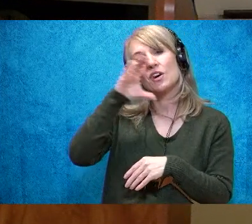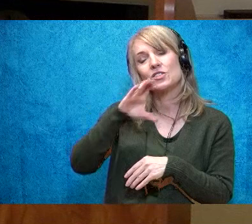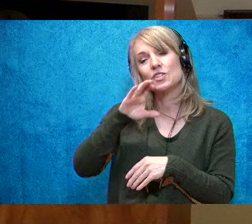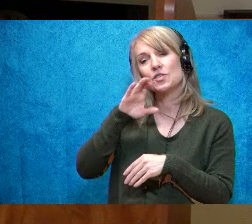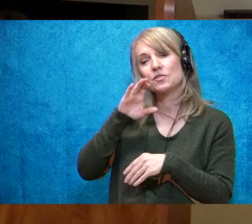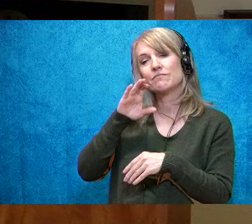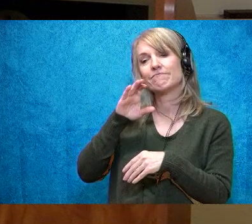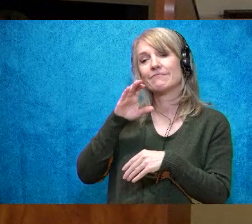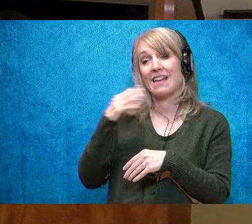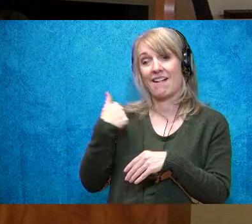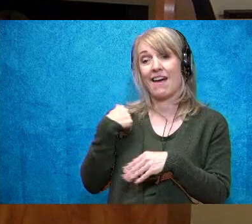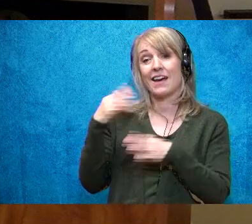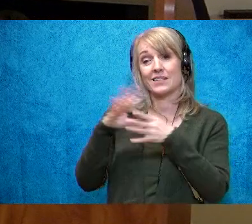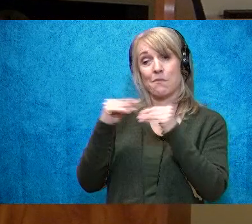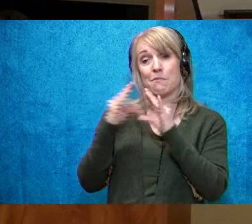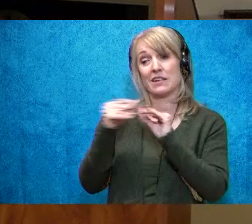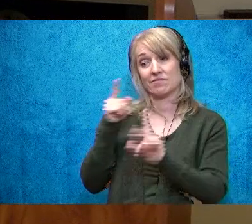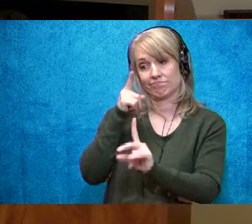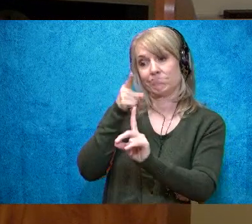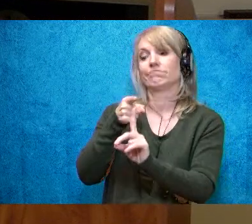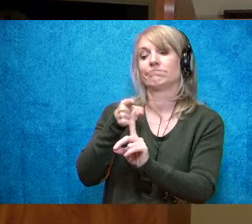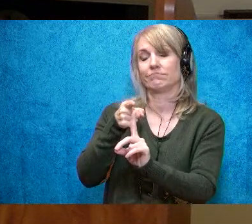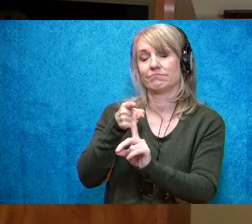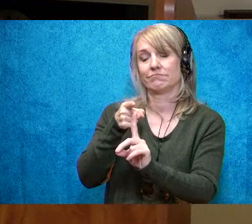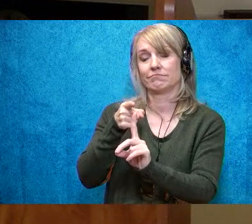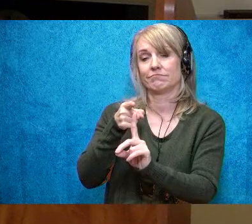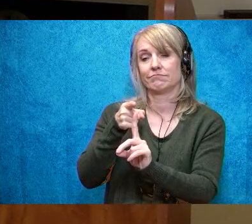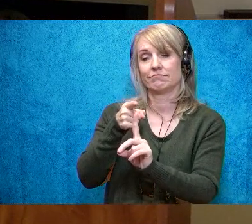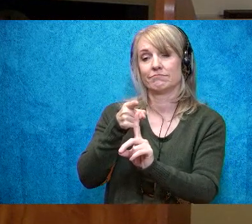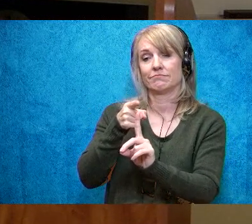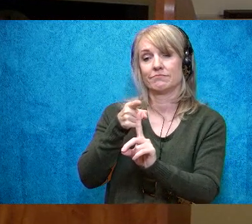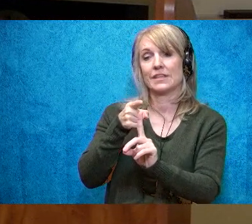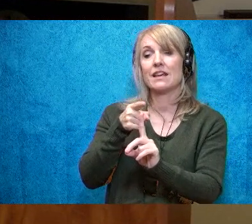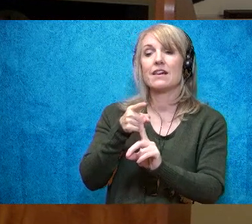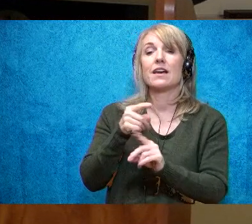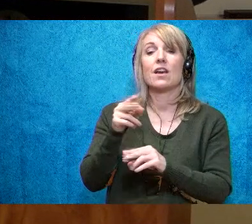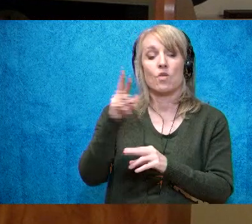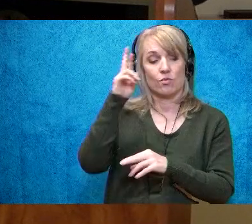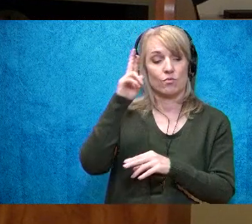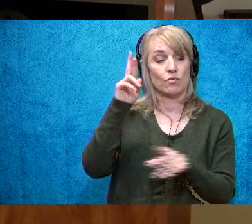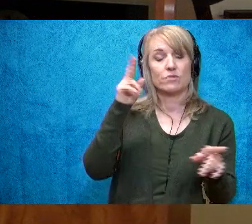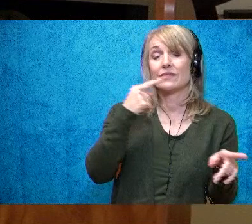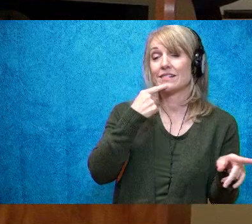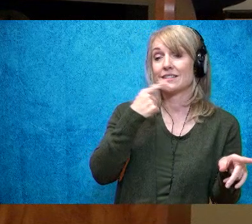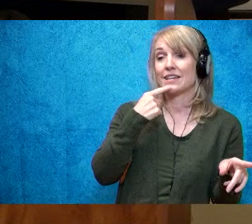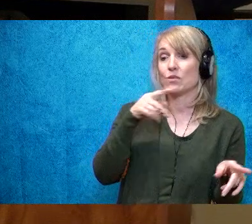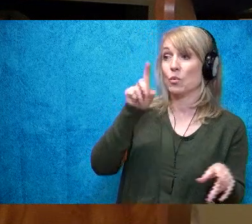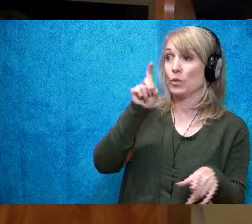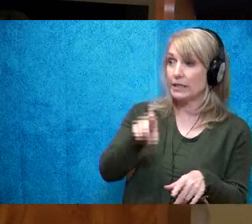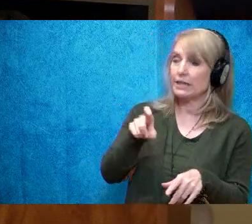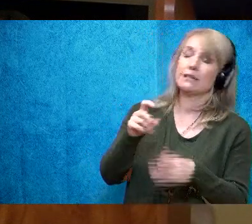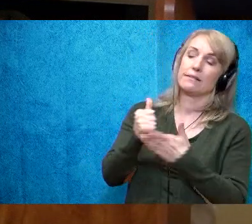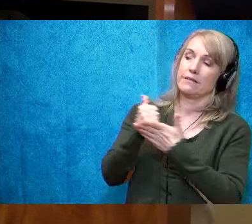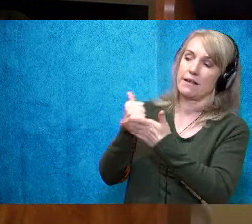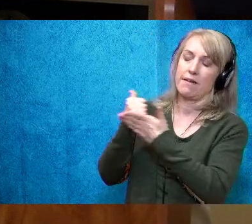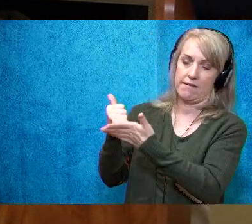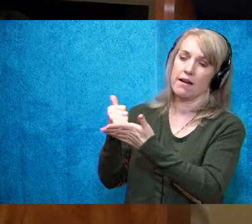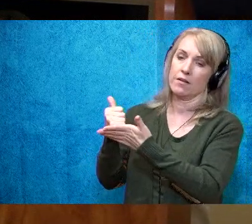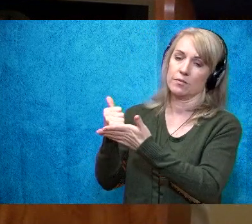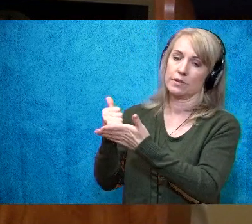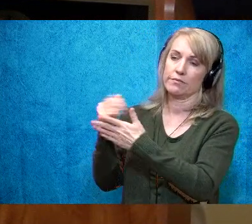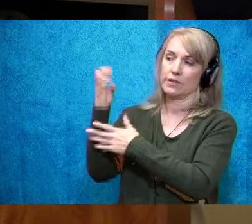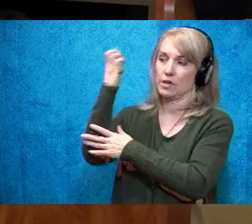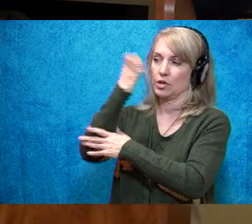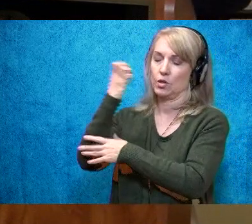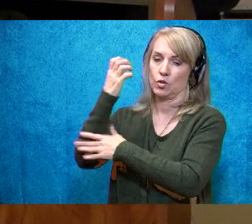to isolationists and it's saying, no, we need to aid Britain now. It is time. Okay, so a few more